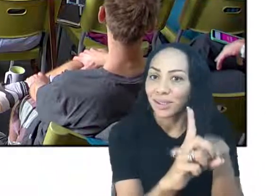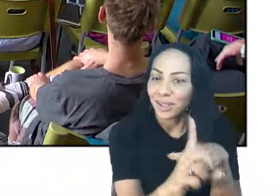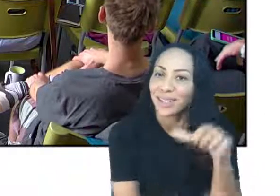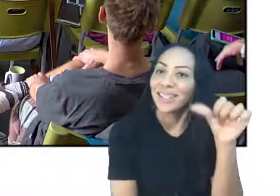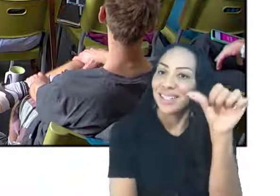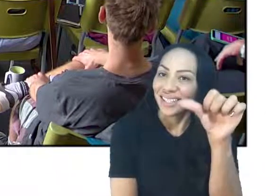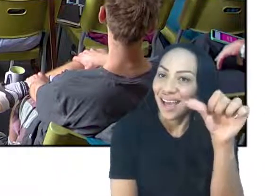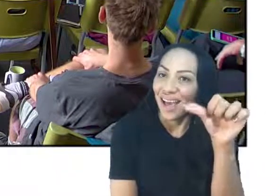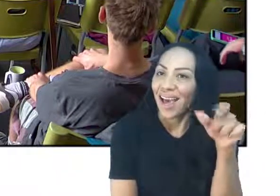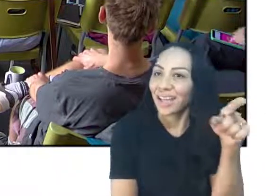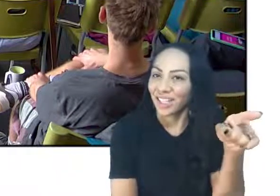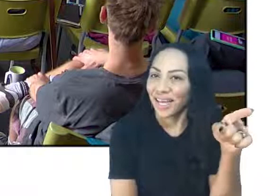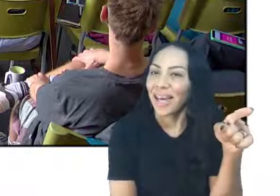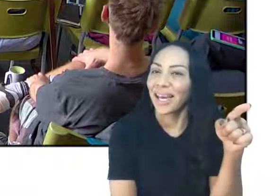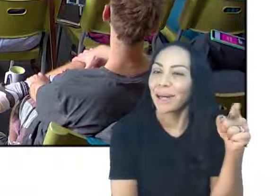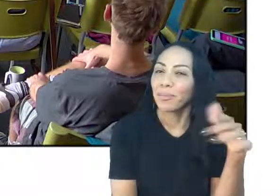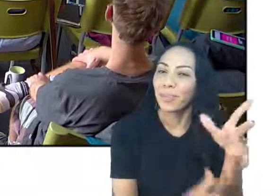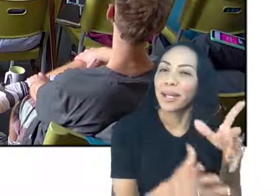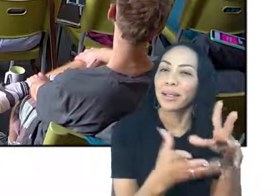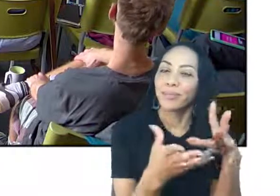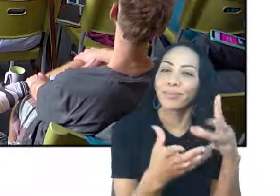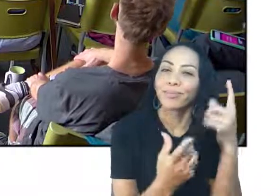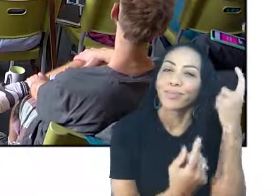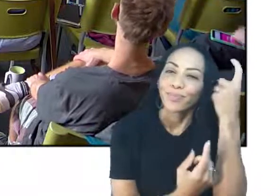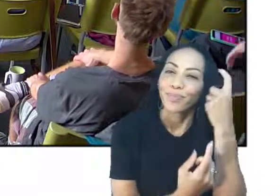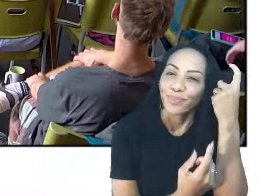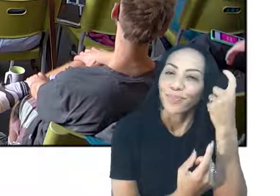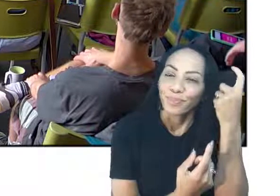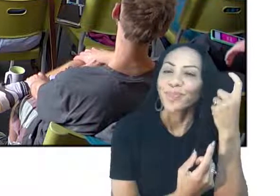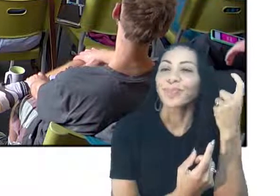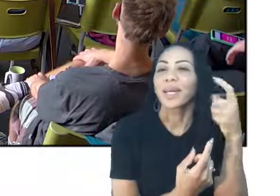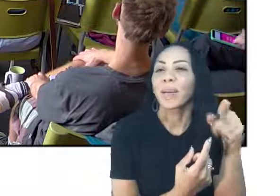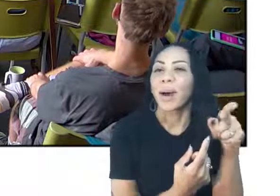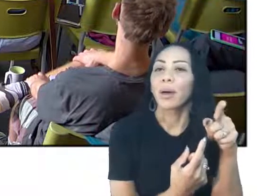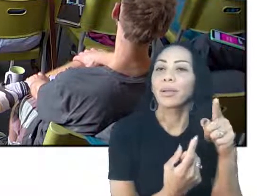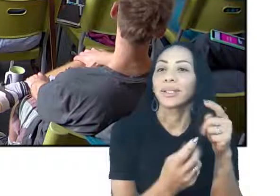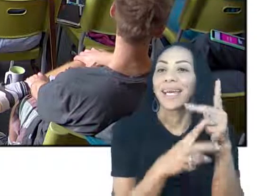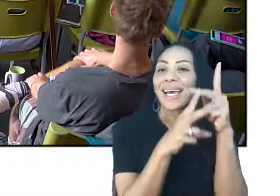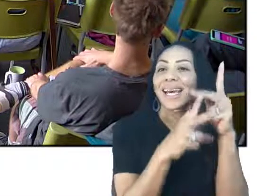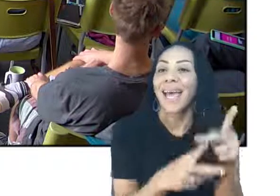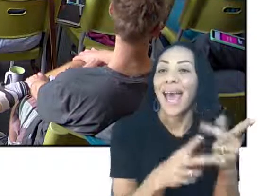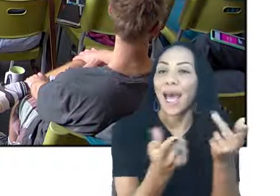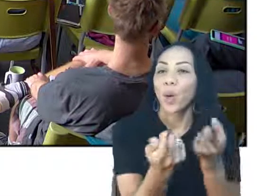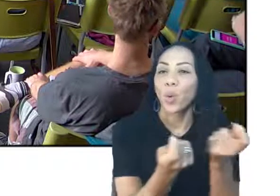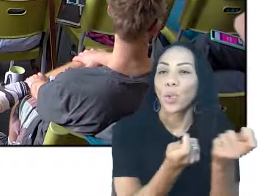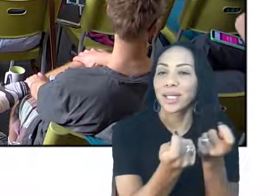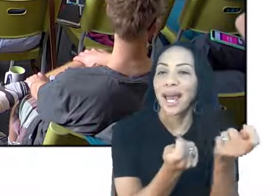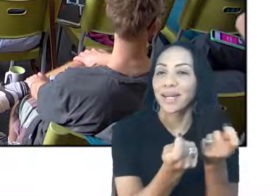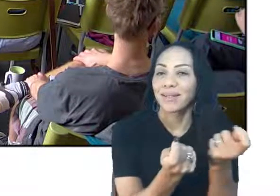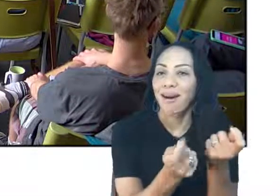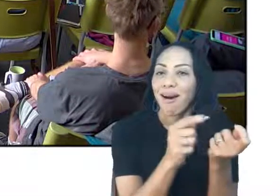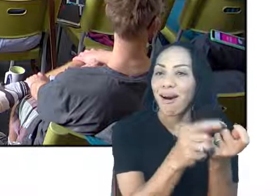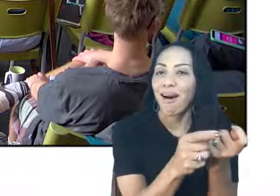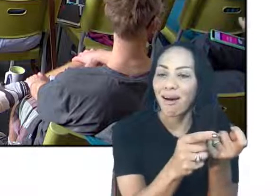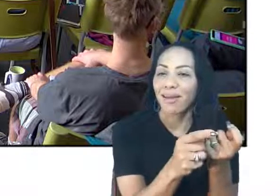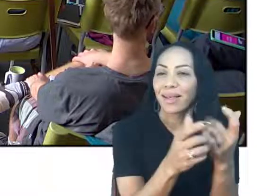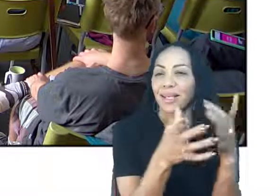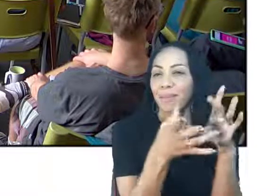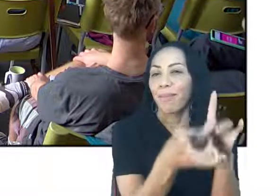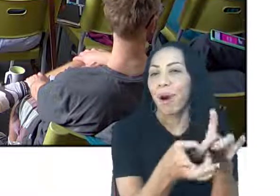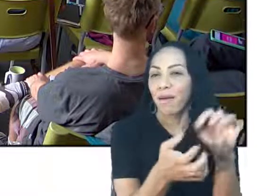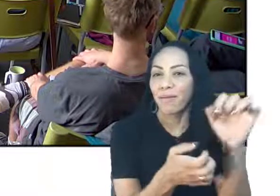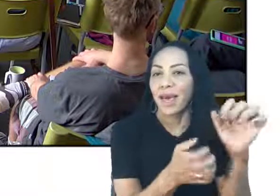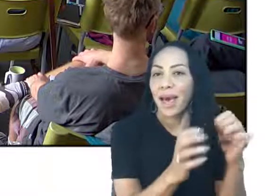is a practice that they discovered in some of their research. Yes. I had conversations with